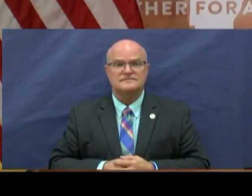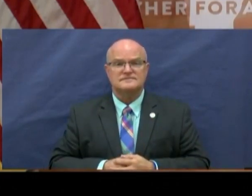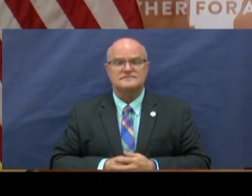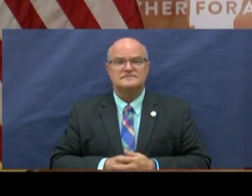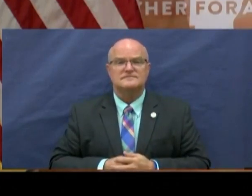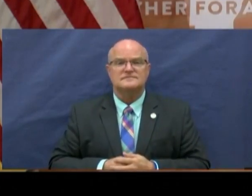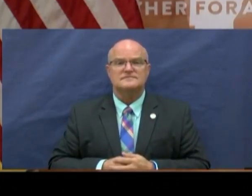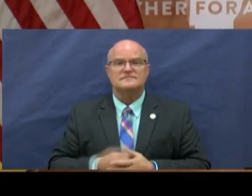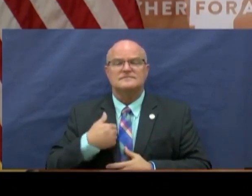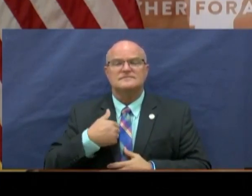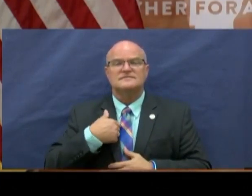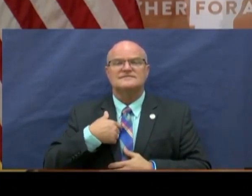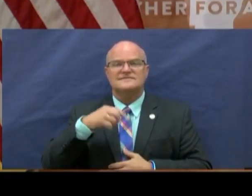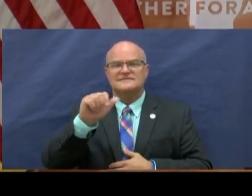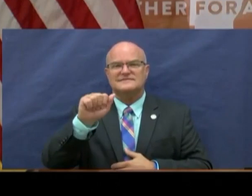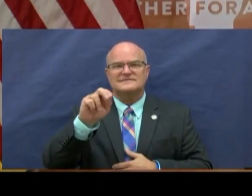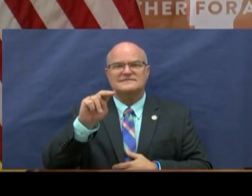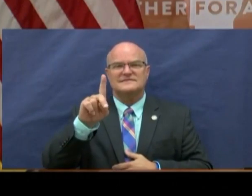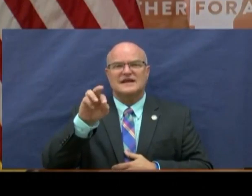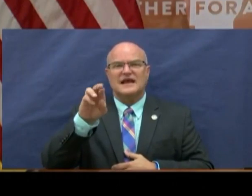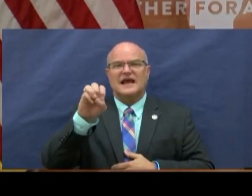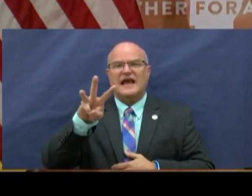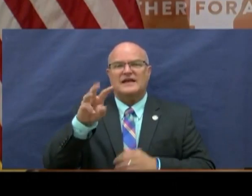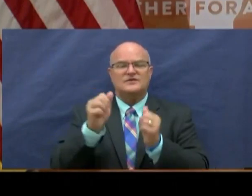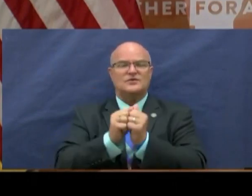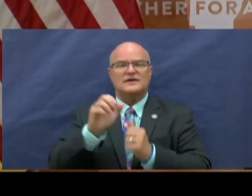Governor, this is Andrew with AP.